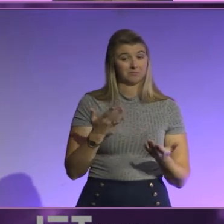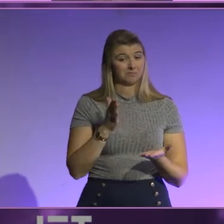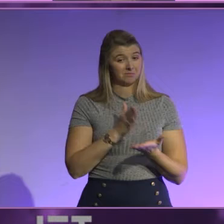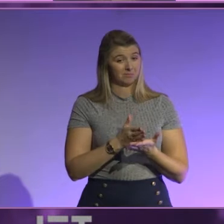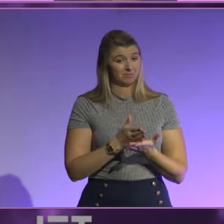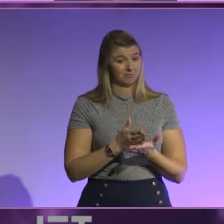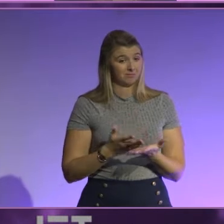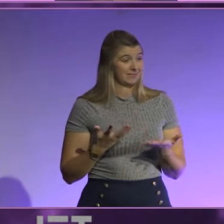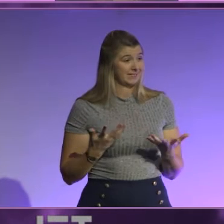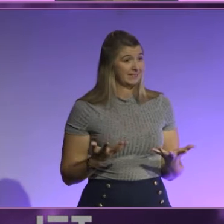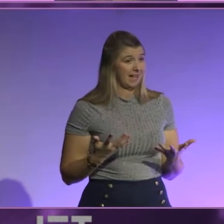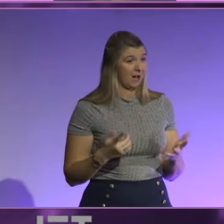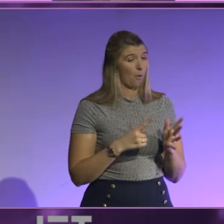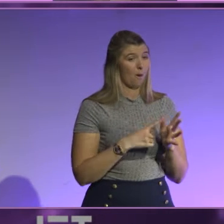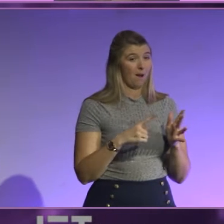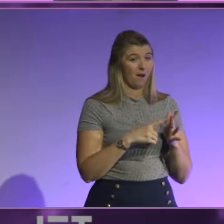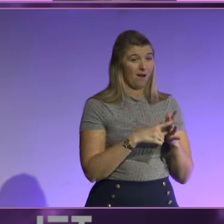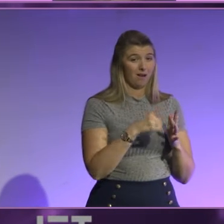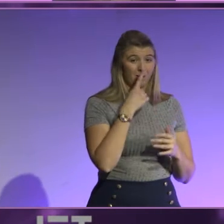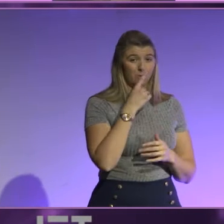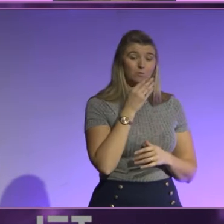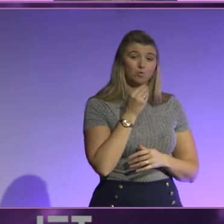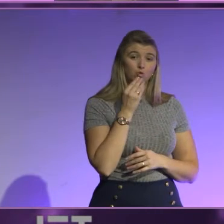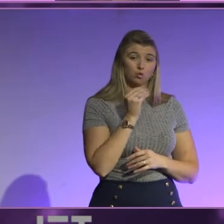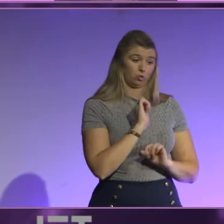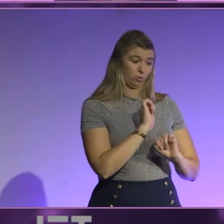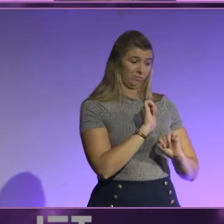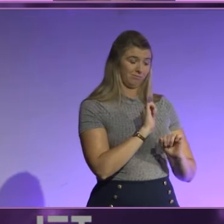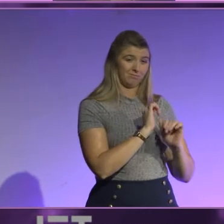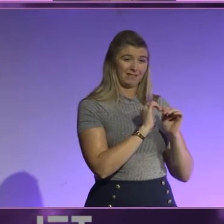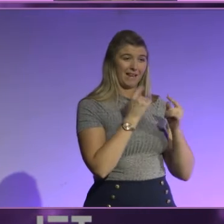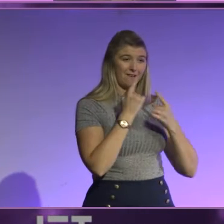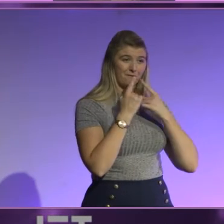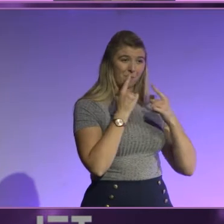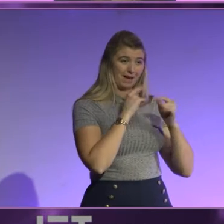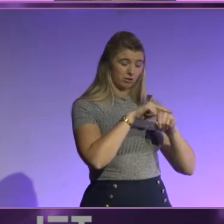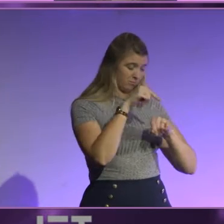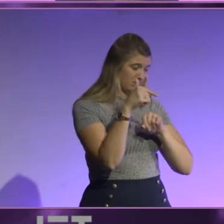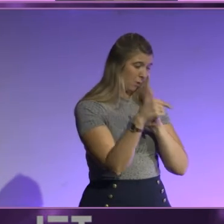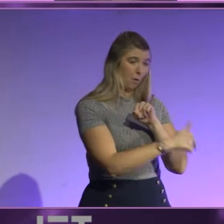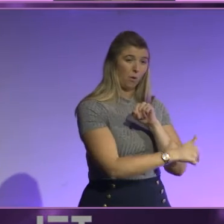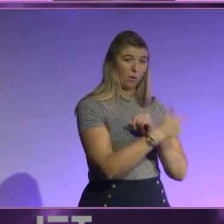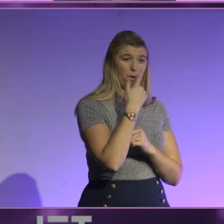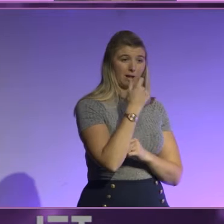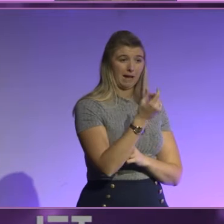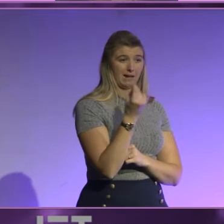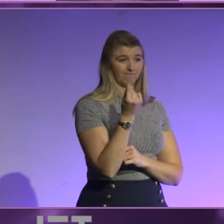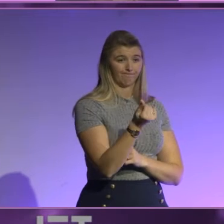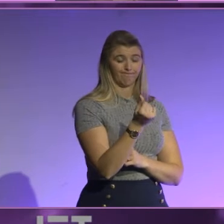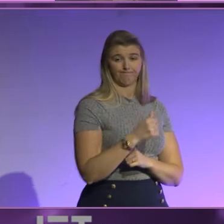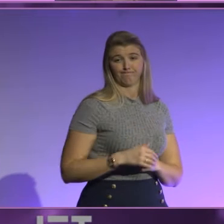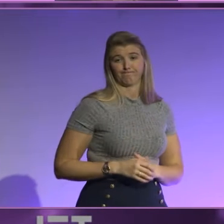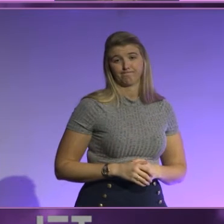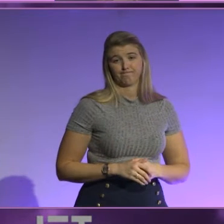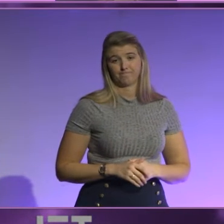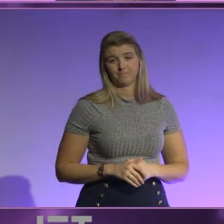now, AI, utilizing that level of information, can do that pretty much at the click of a